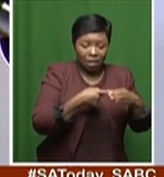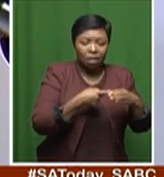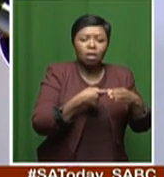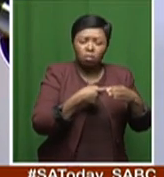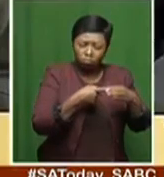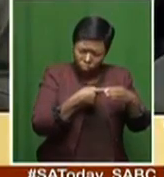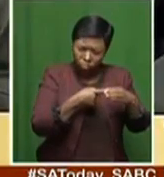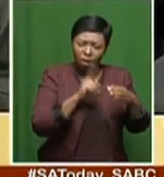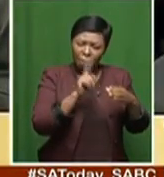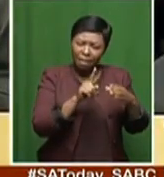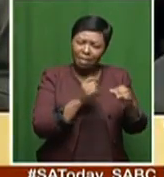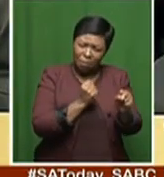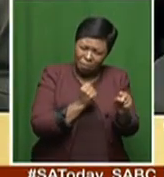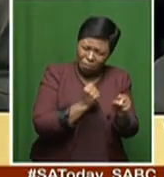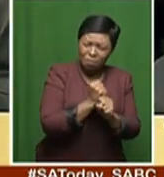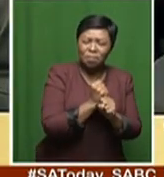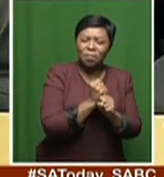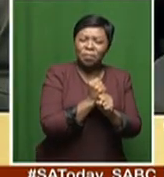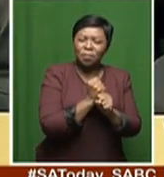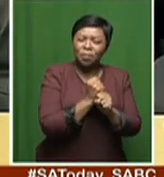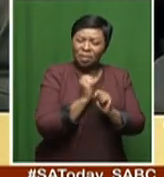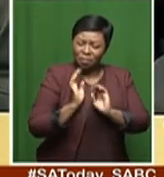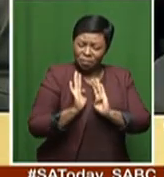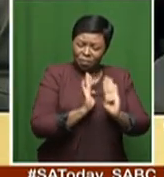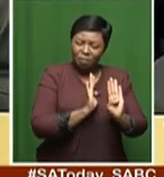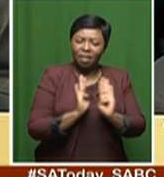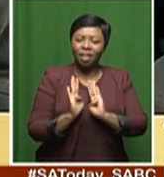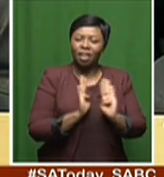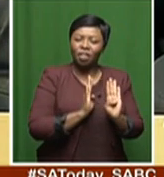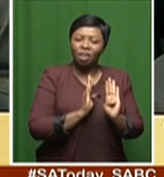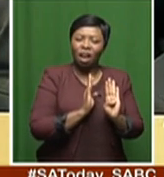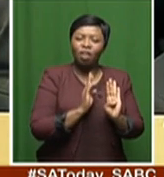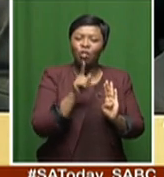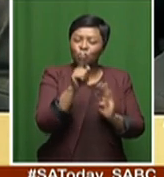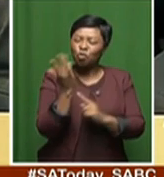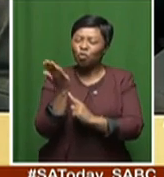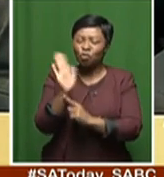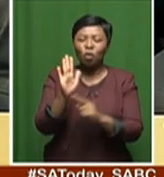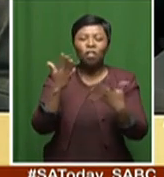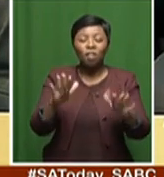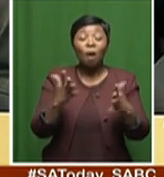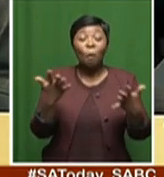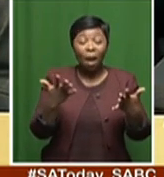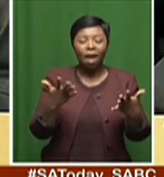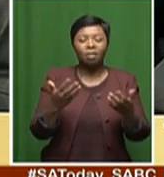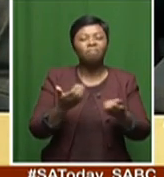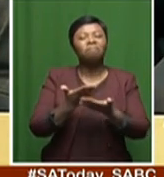have conveyed to the commission and to the nation at